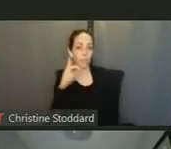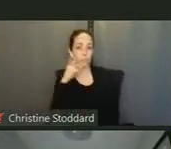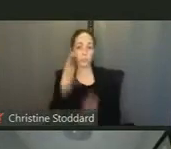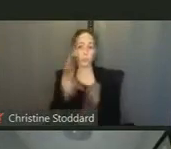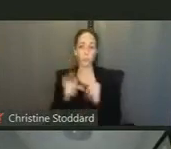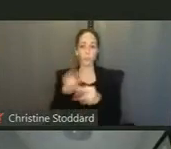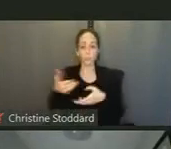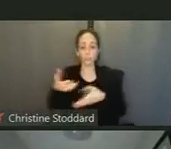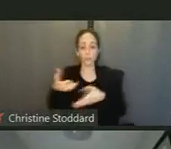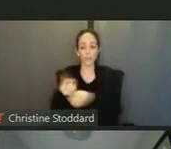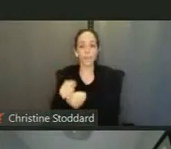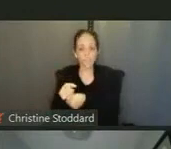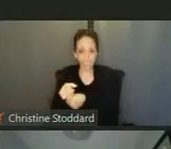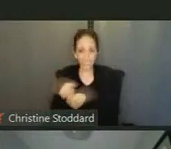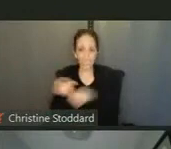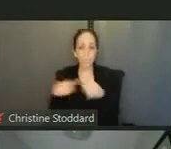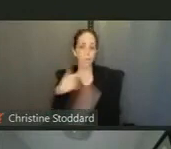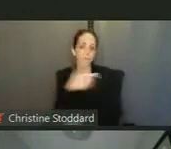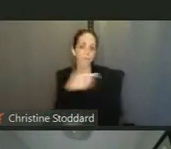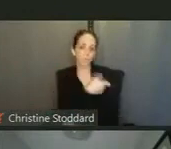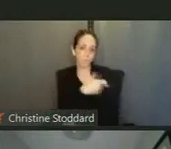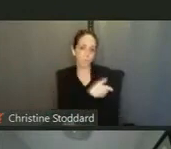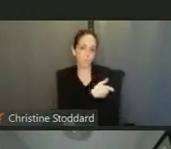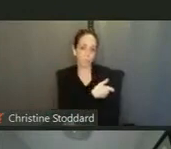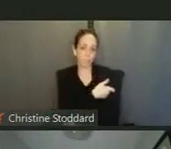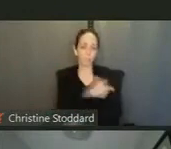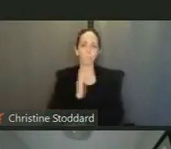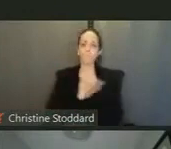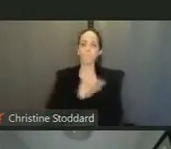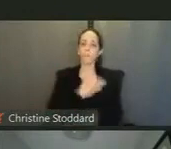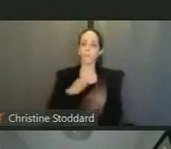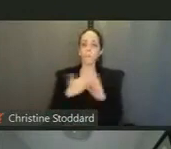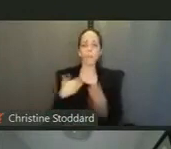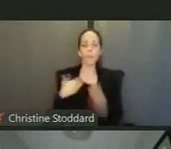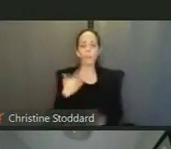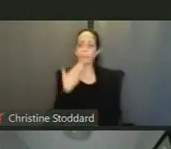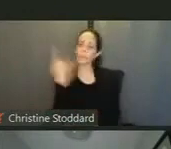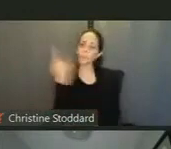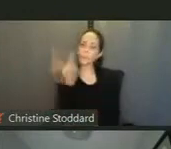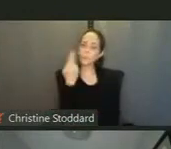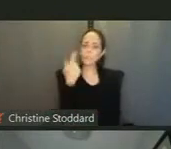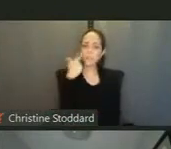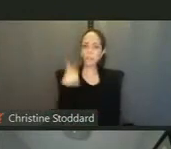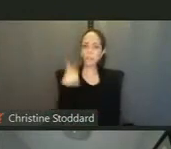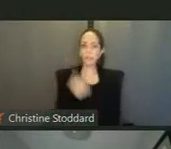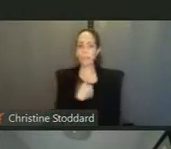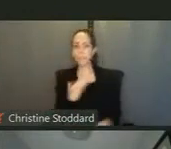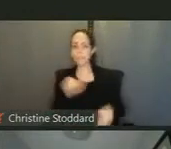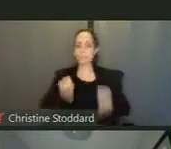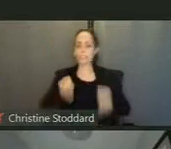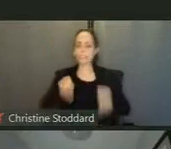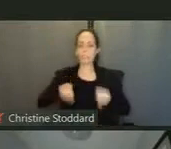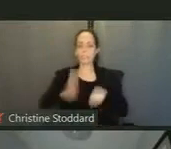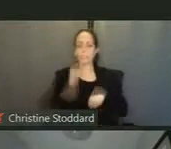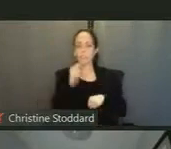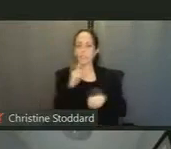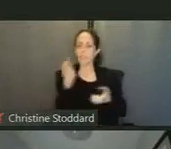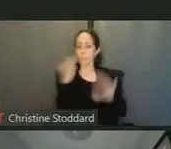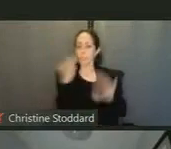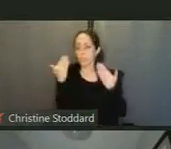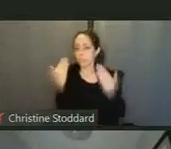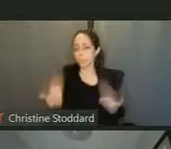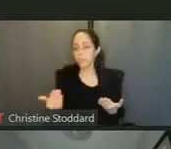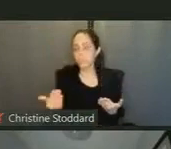vaccination. Our communities of color have good reason for our apprehension and reluctance. The history